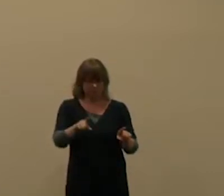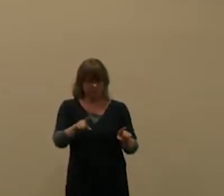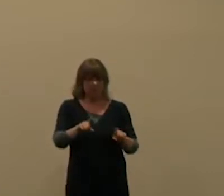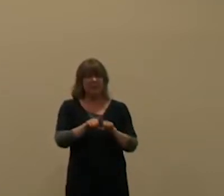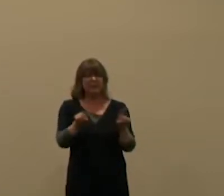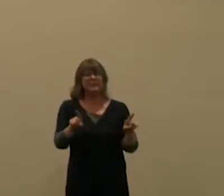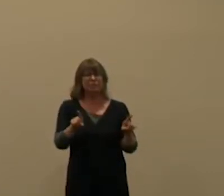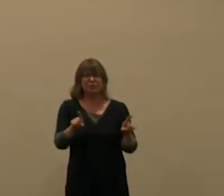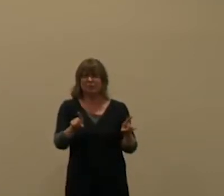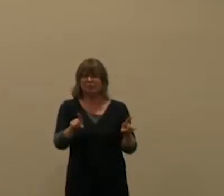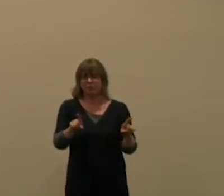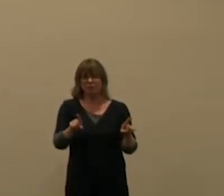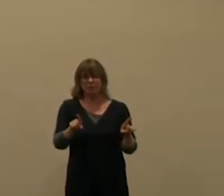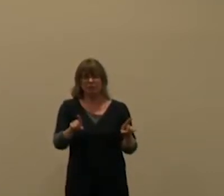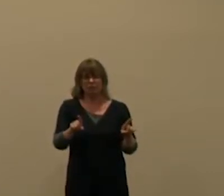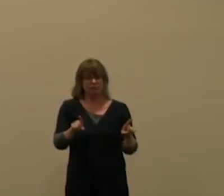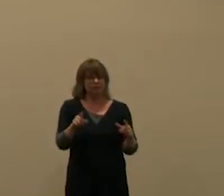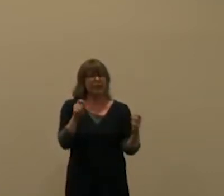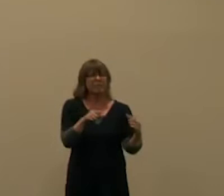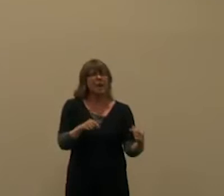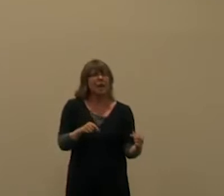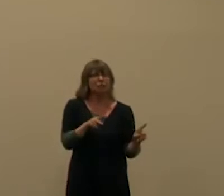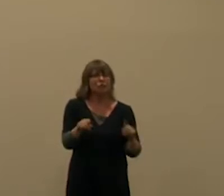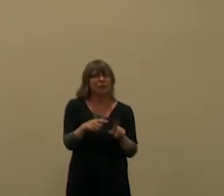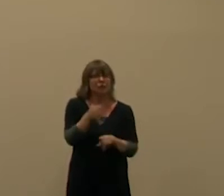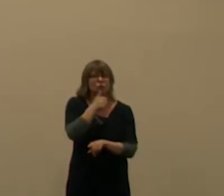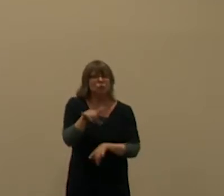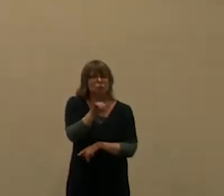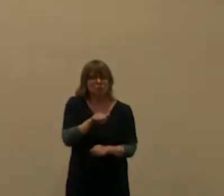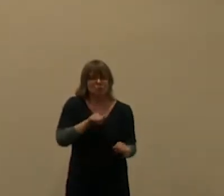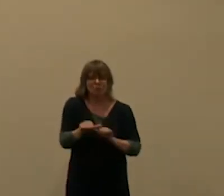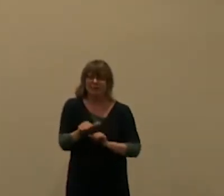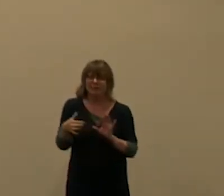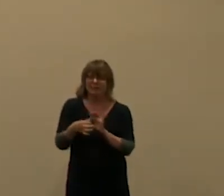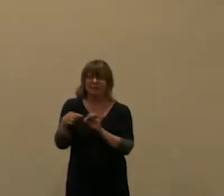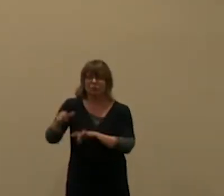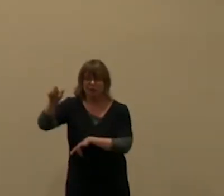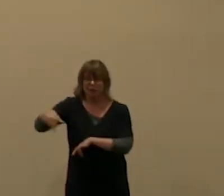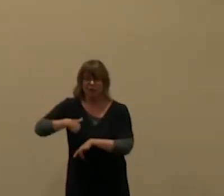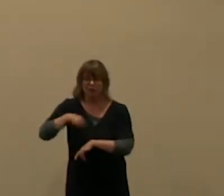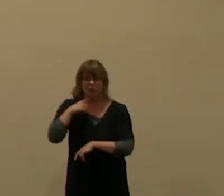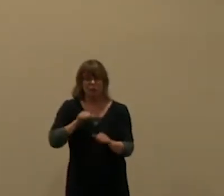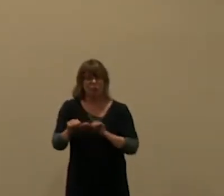my customer's Outlook account. So that helps me a lot. Now,